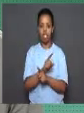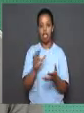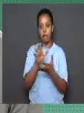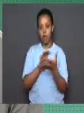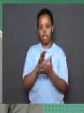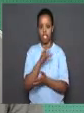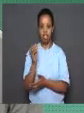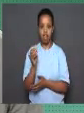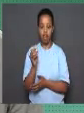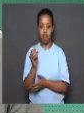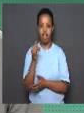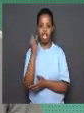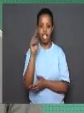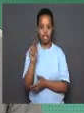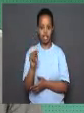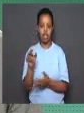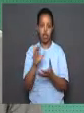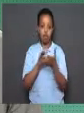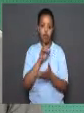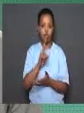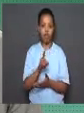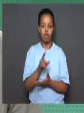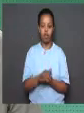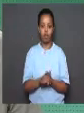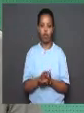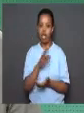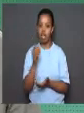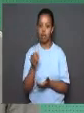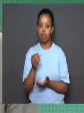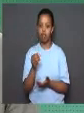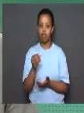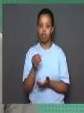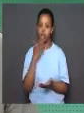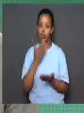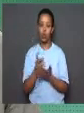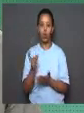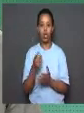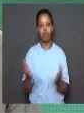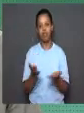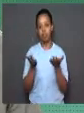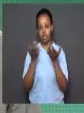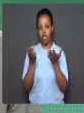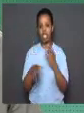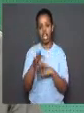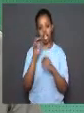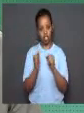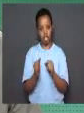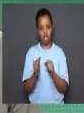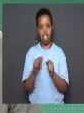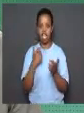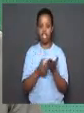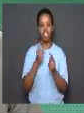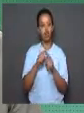and inbreeding. We will gain a greater appreciation of what these